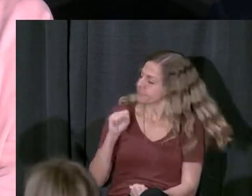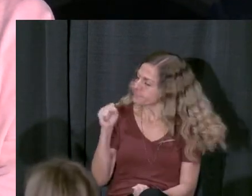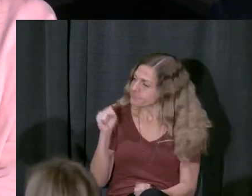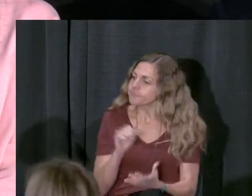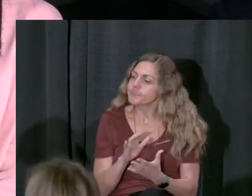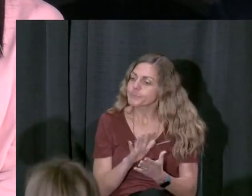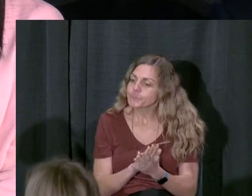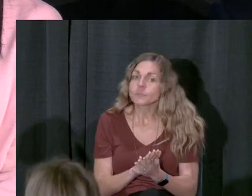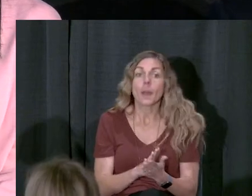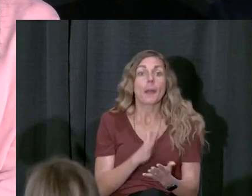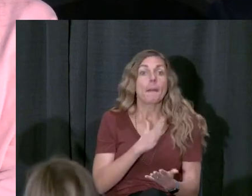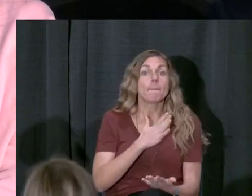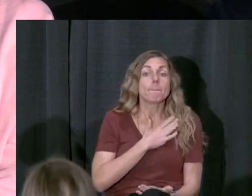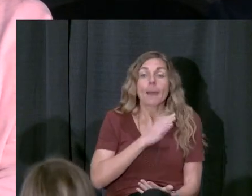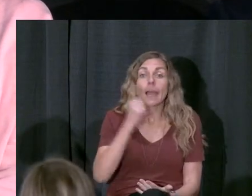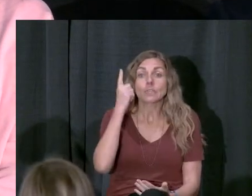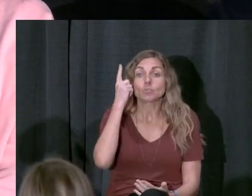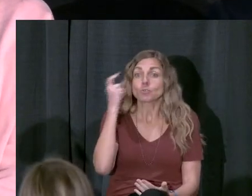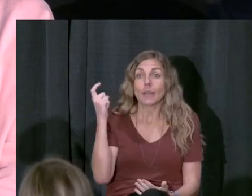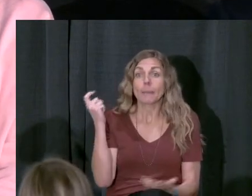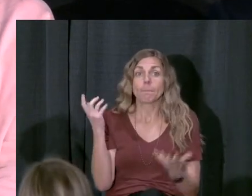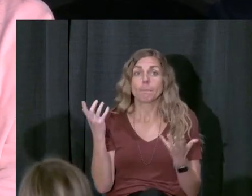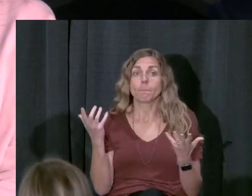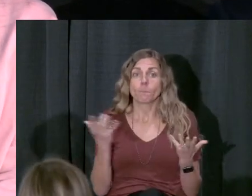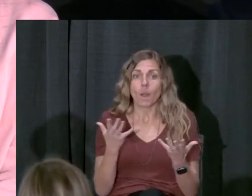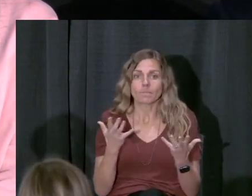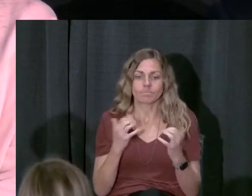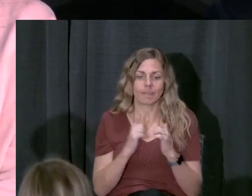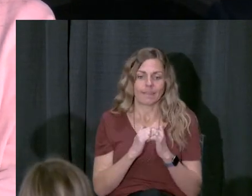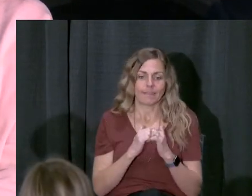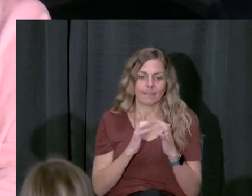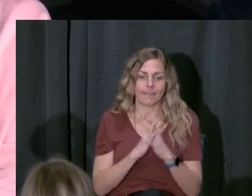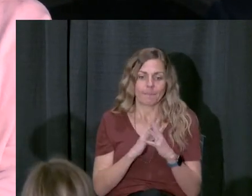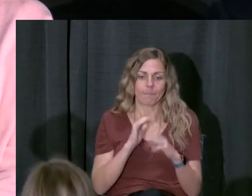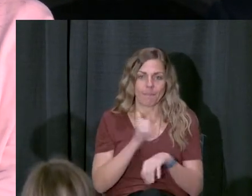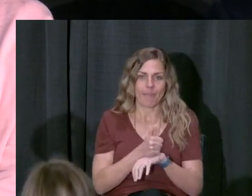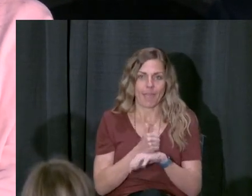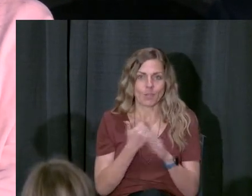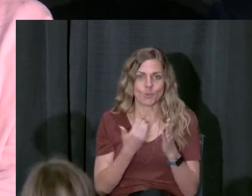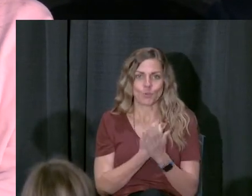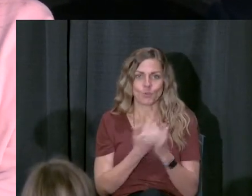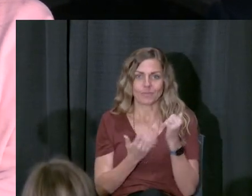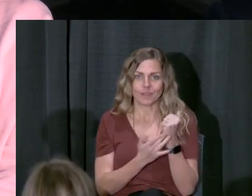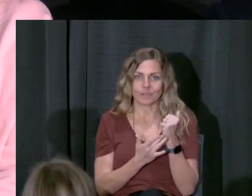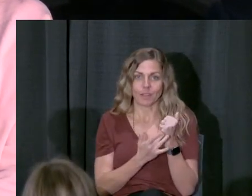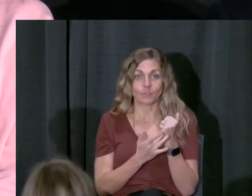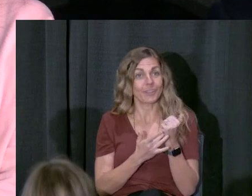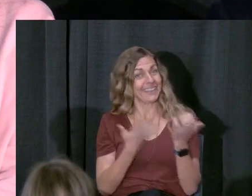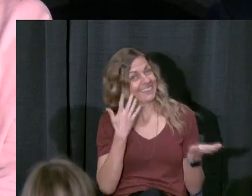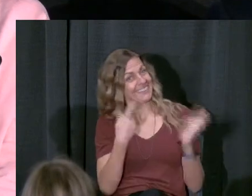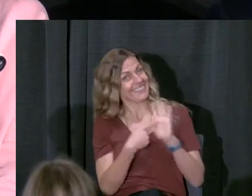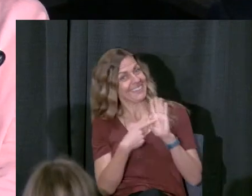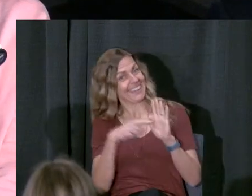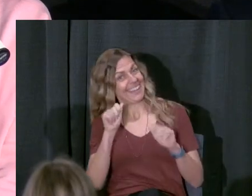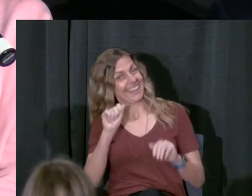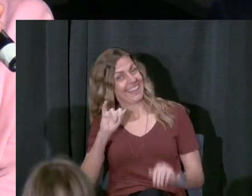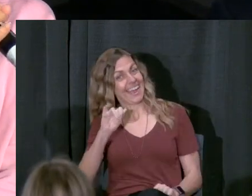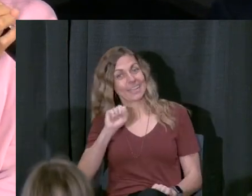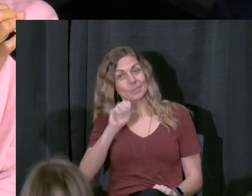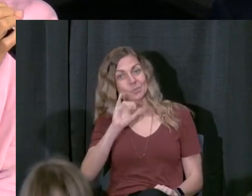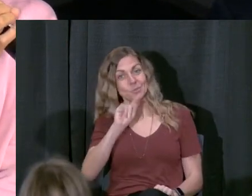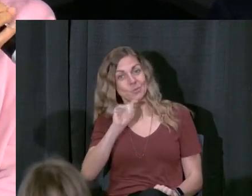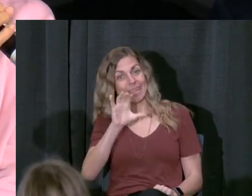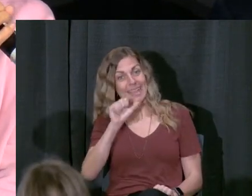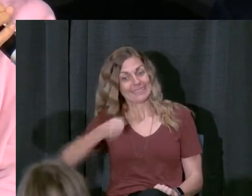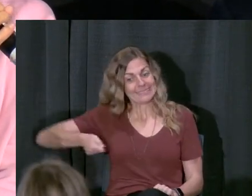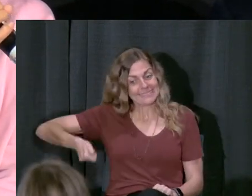my dream is to, you know, implement new technologies like the AI suitcase and navigation robot for